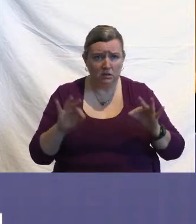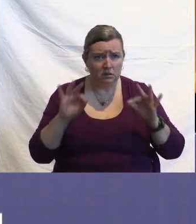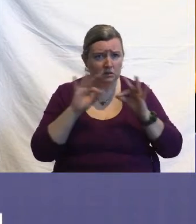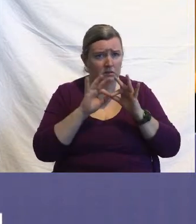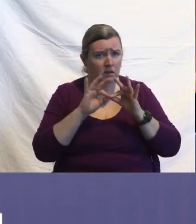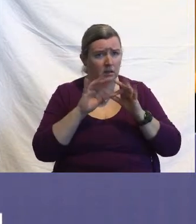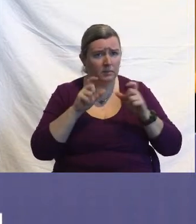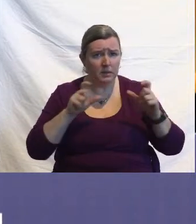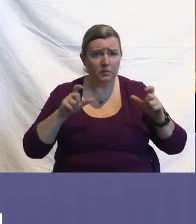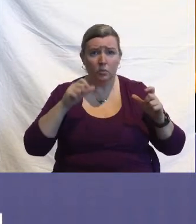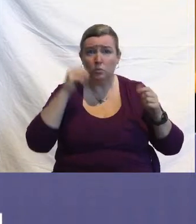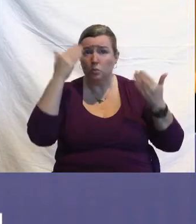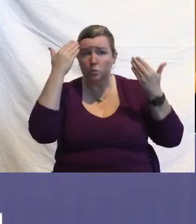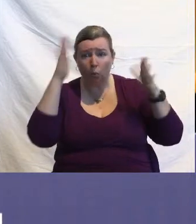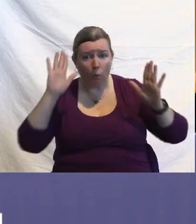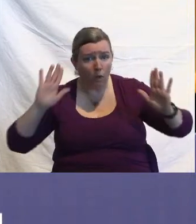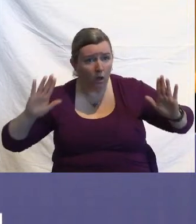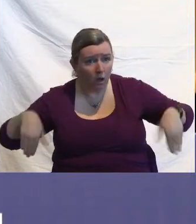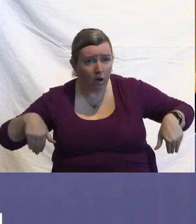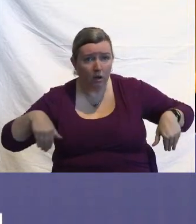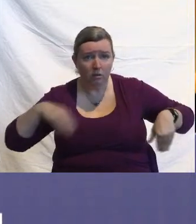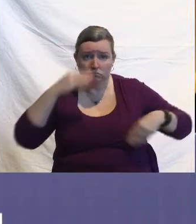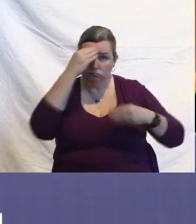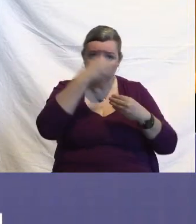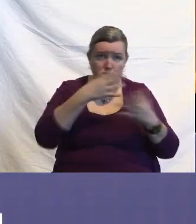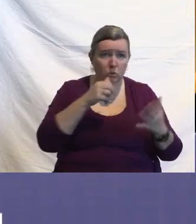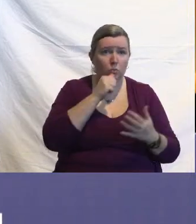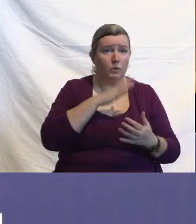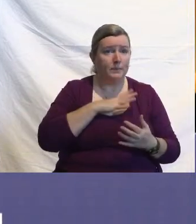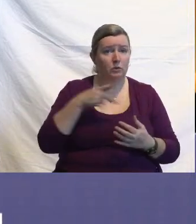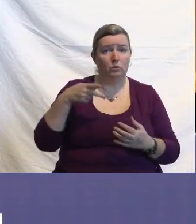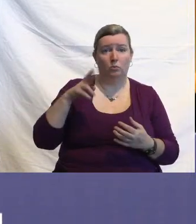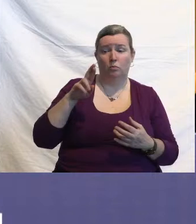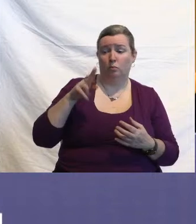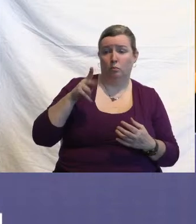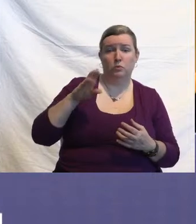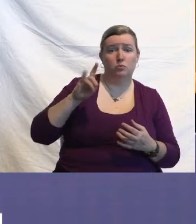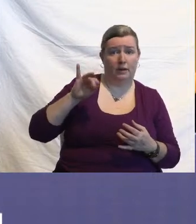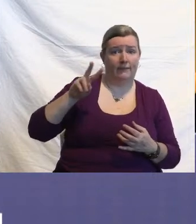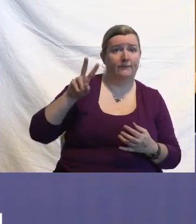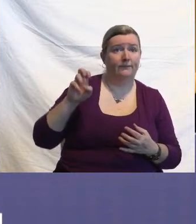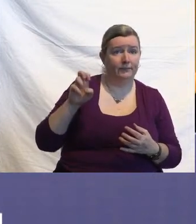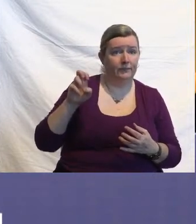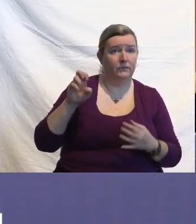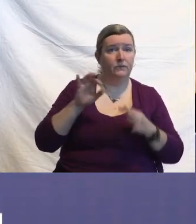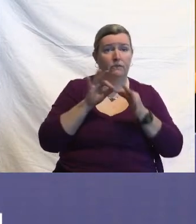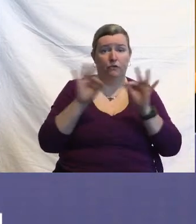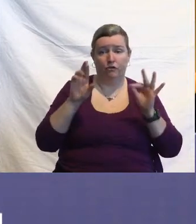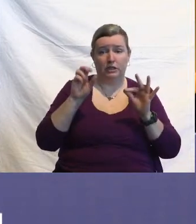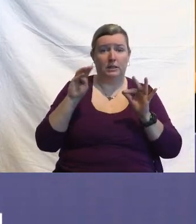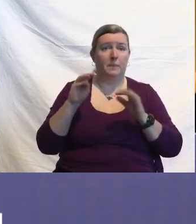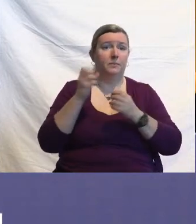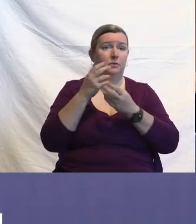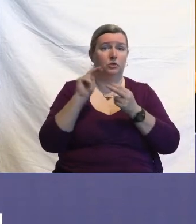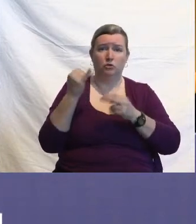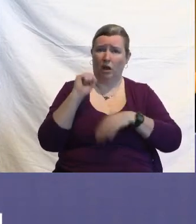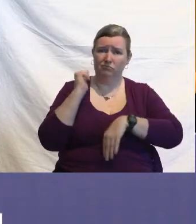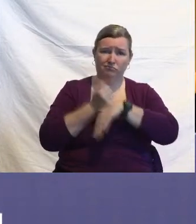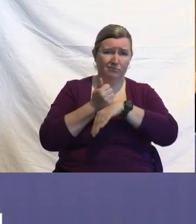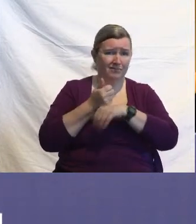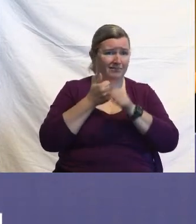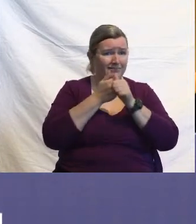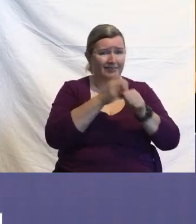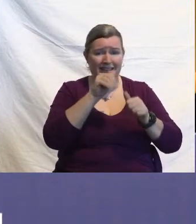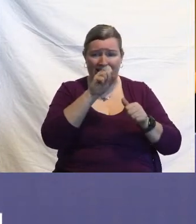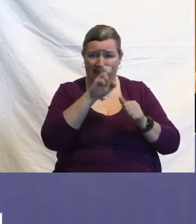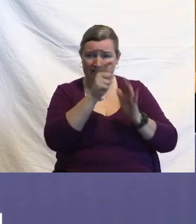this, a woman's reproductive freedom in New Jersey is completely predicated on case law, which is in turn completely